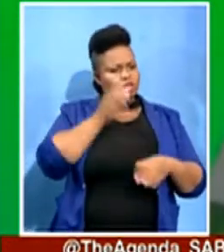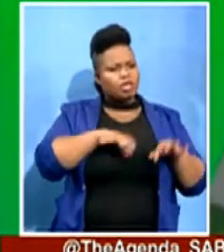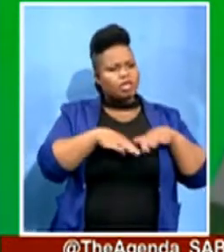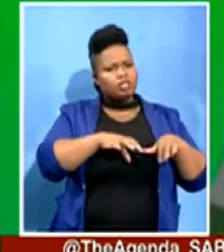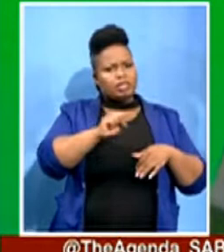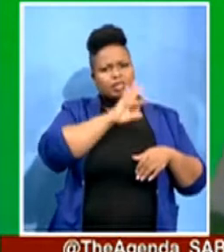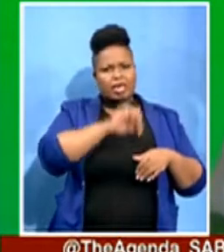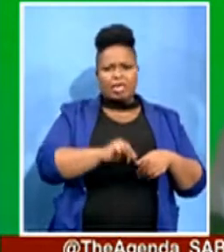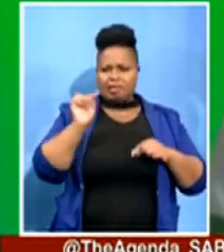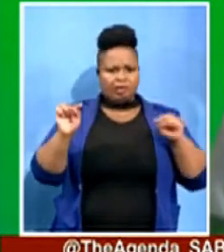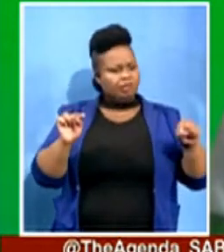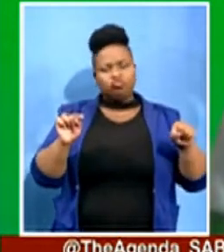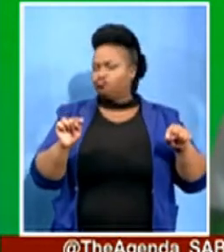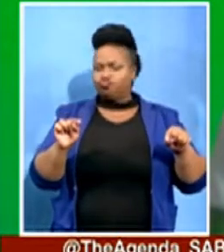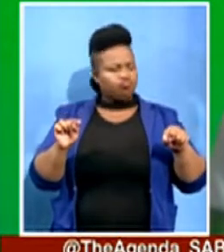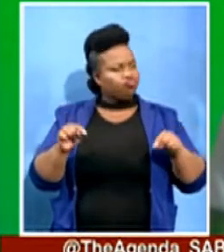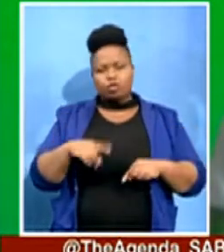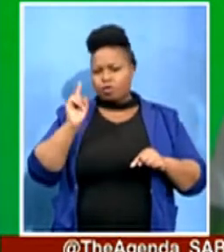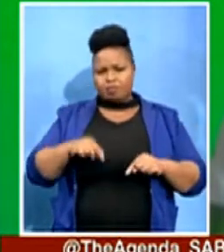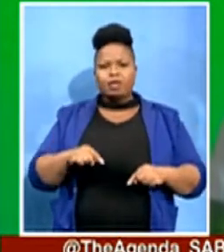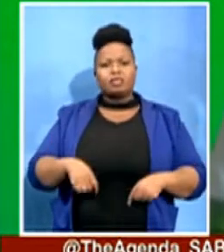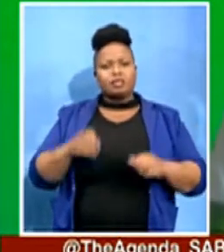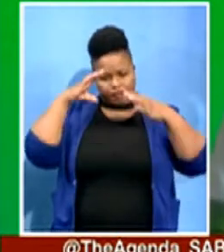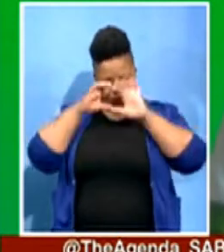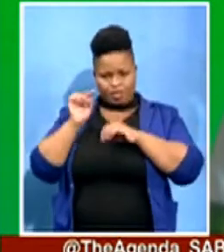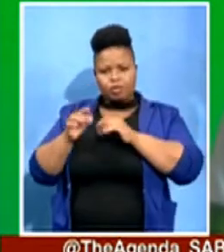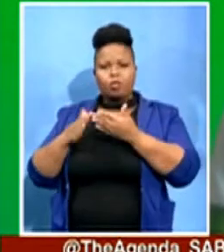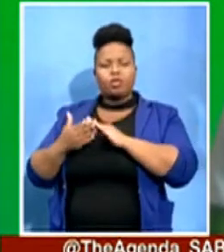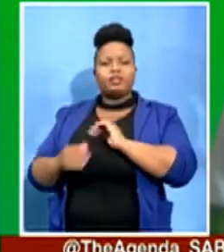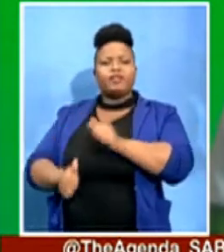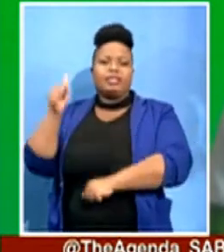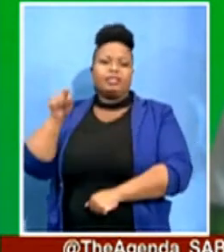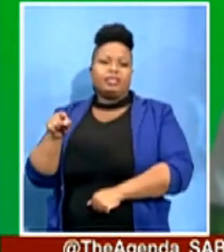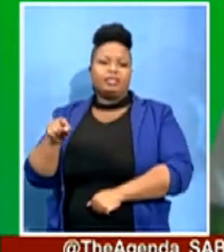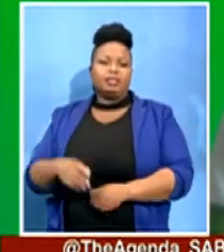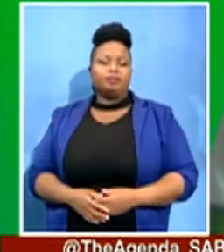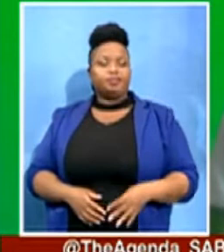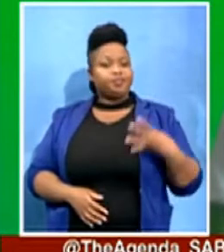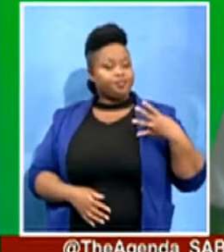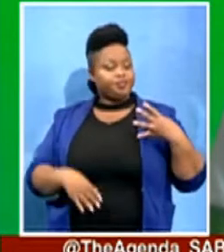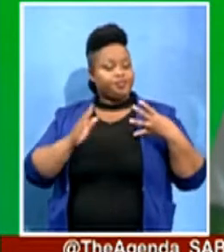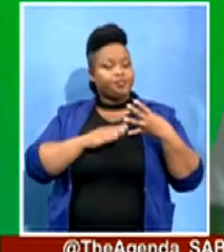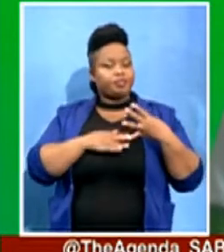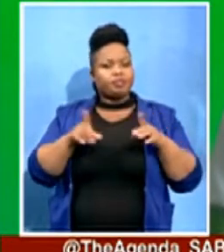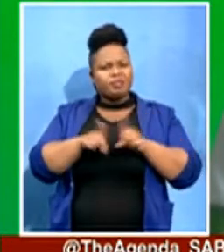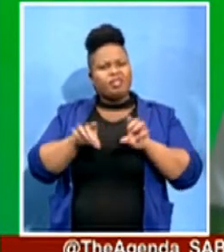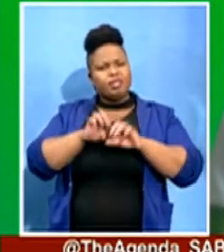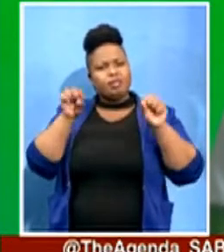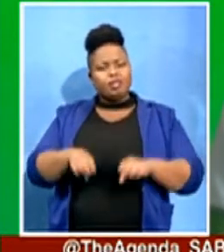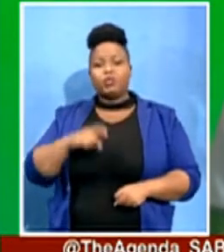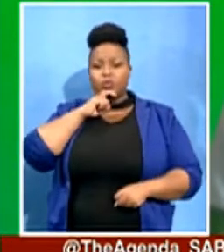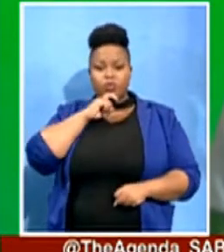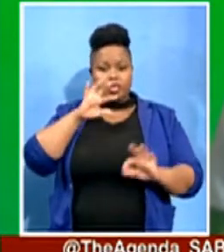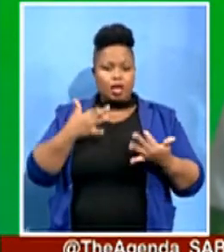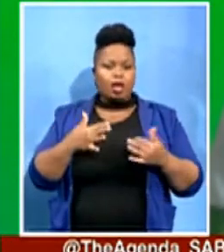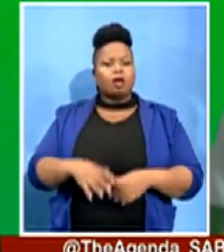in the interest of their communities. Fourthly, the very same system will be used to performance manage our candidates